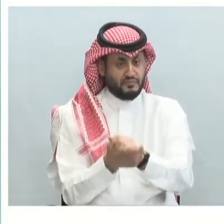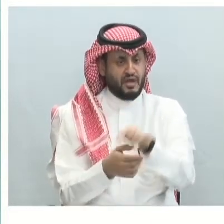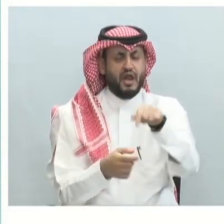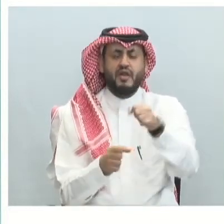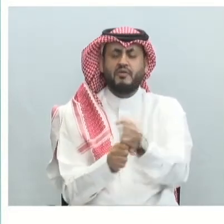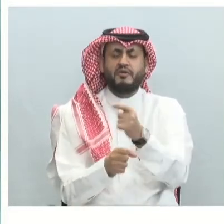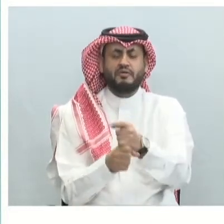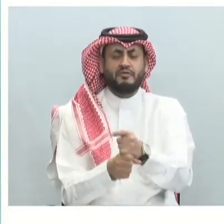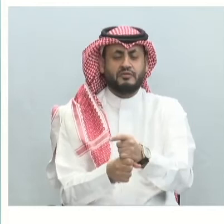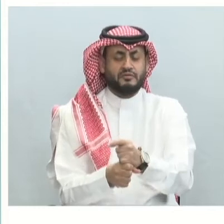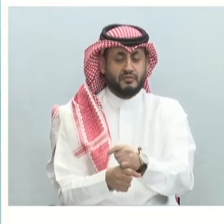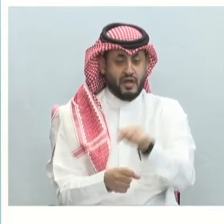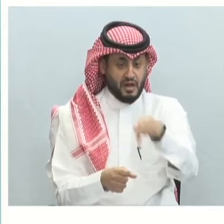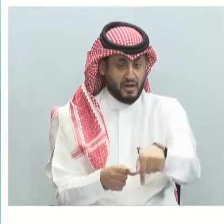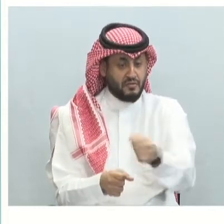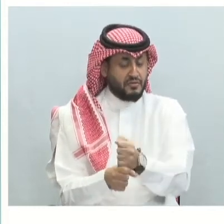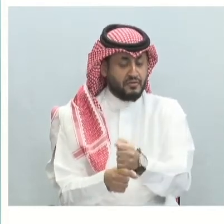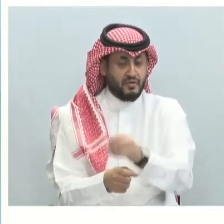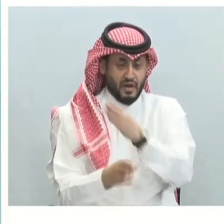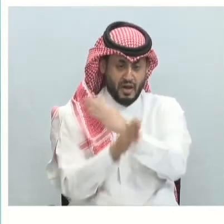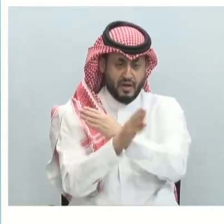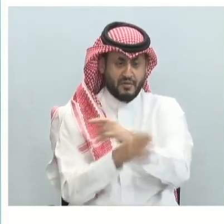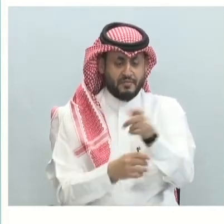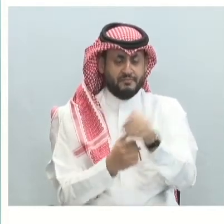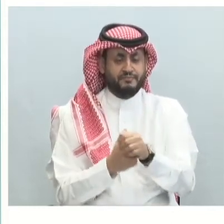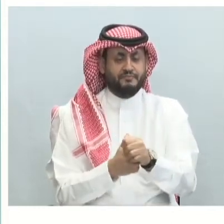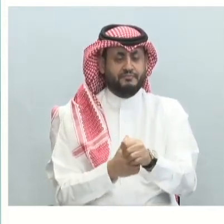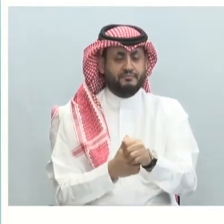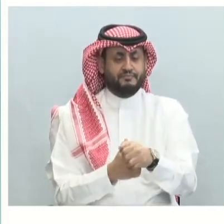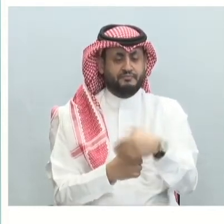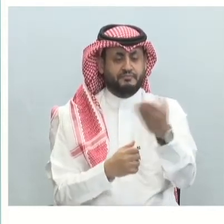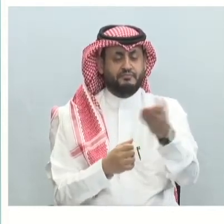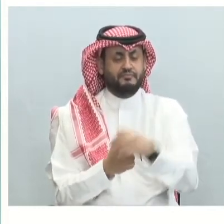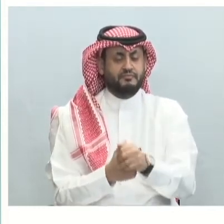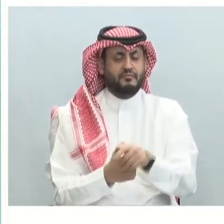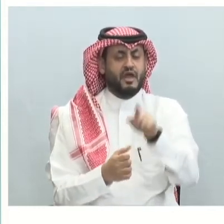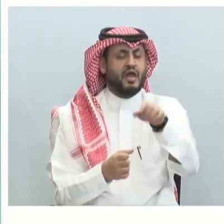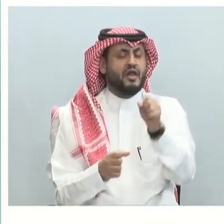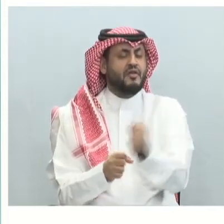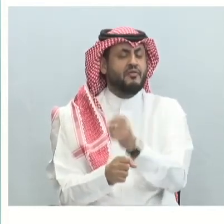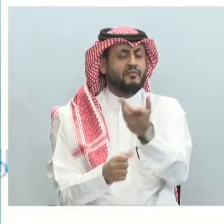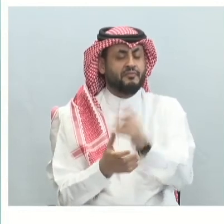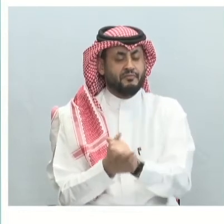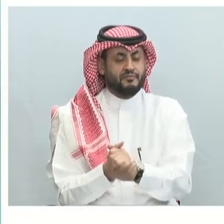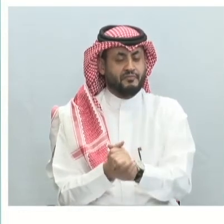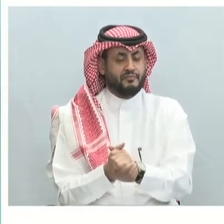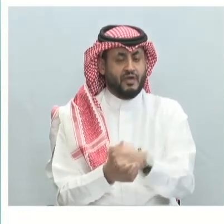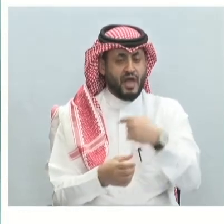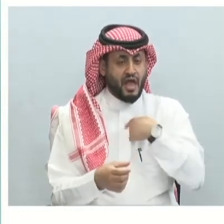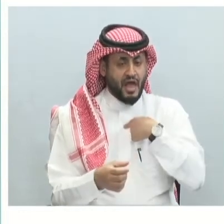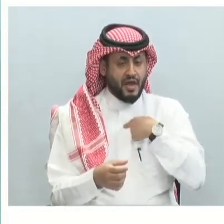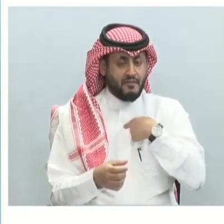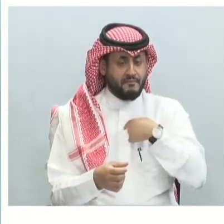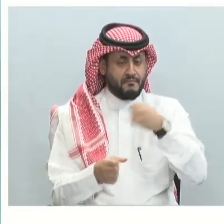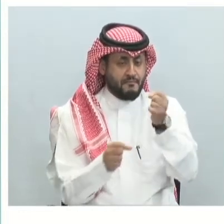now? You will do the playing football. So, what are you doing? I'm